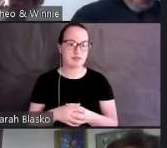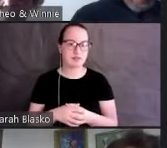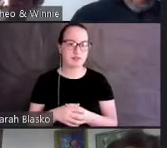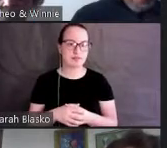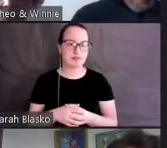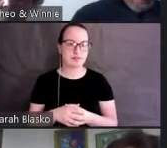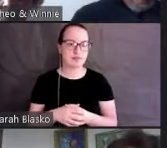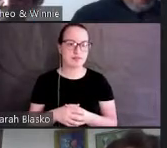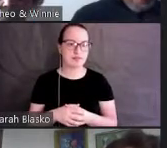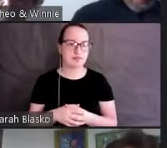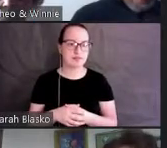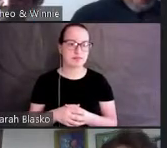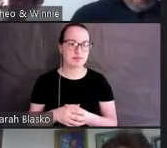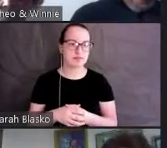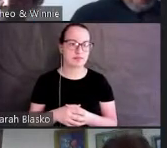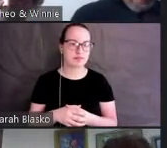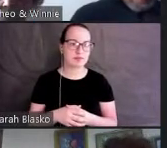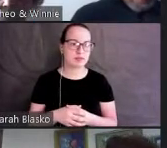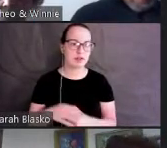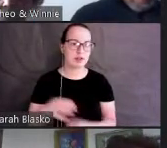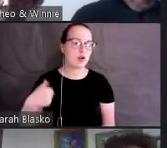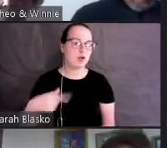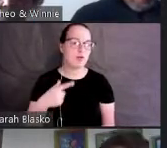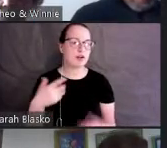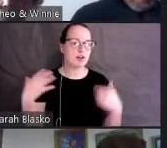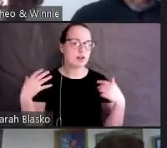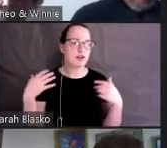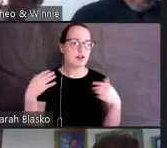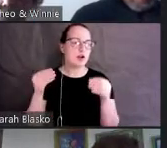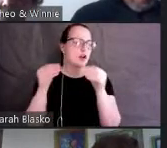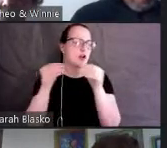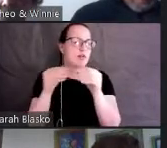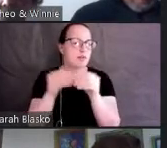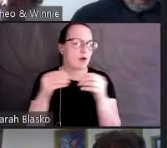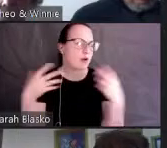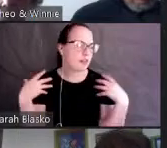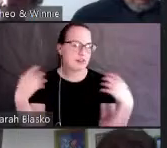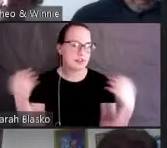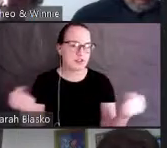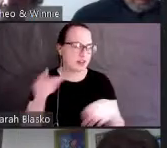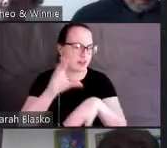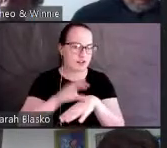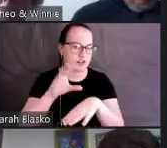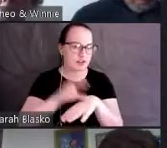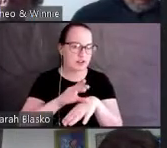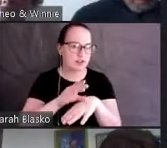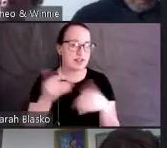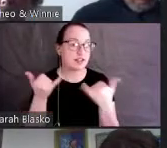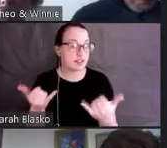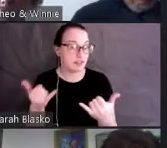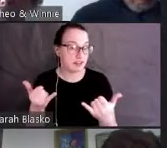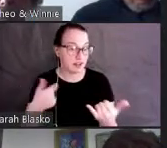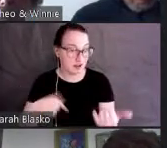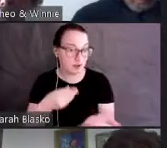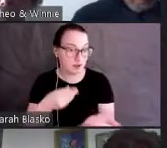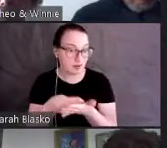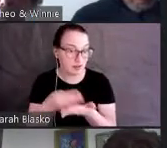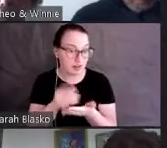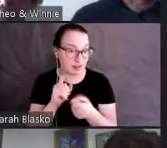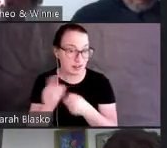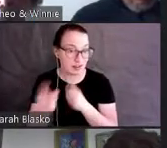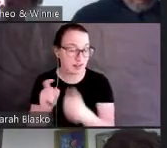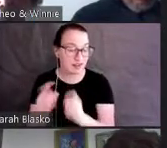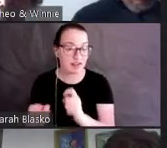more than just strengthening and planting churches in the heartland. Today, when we give, we are making